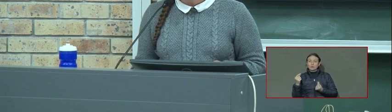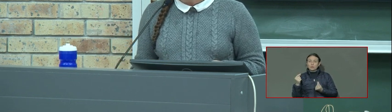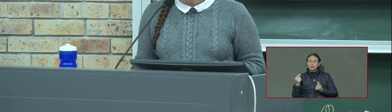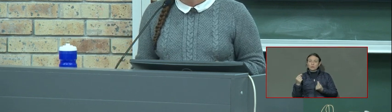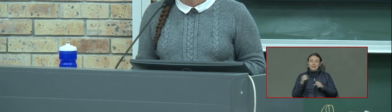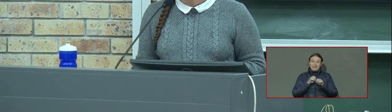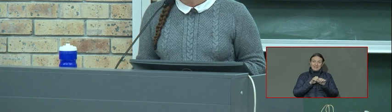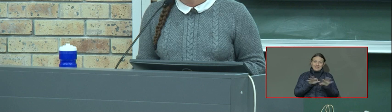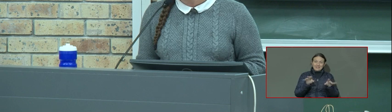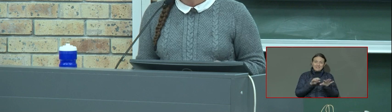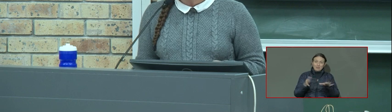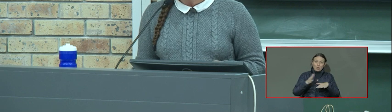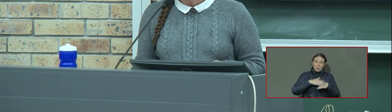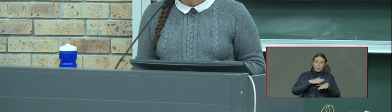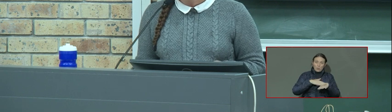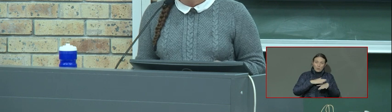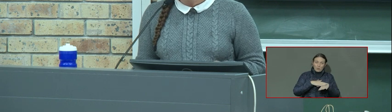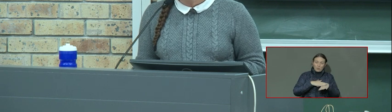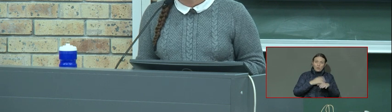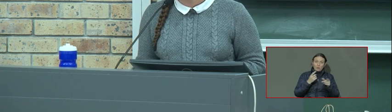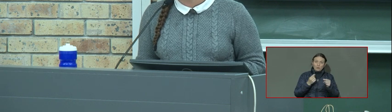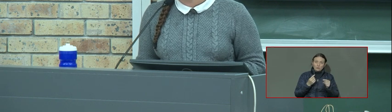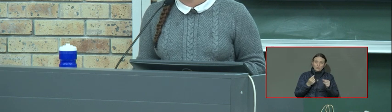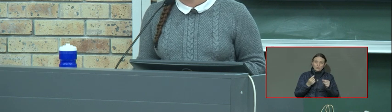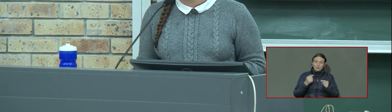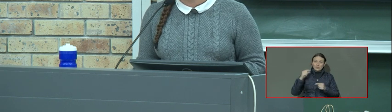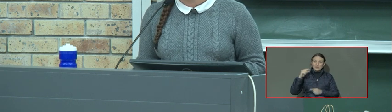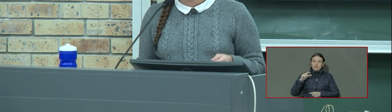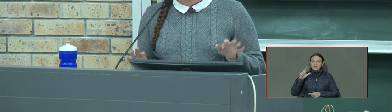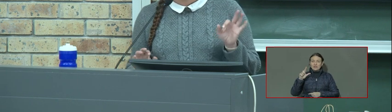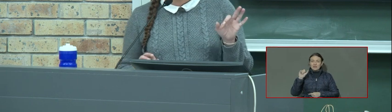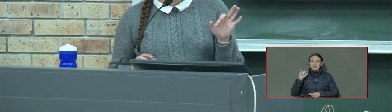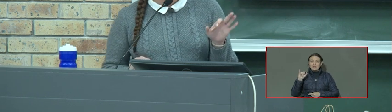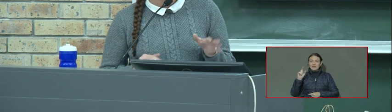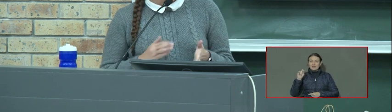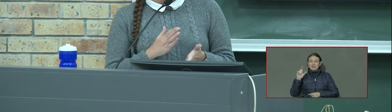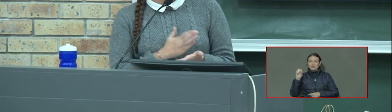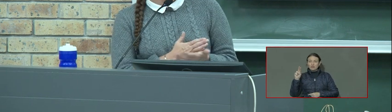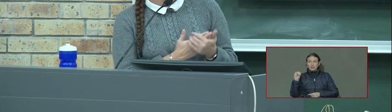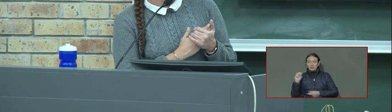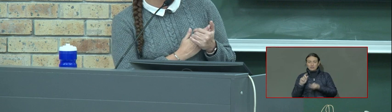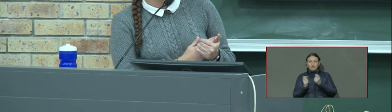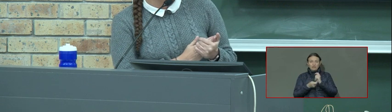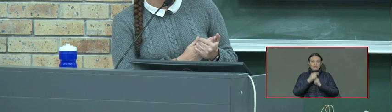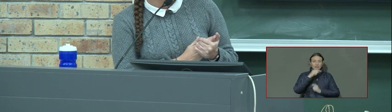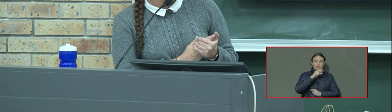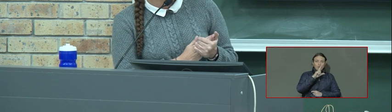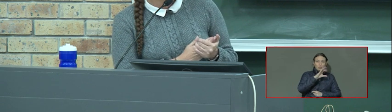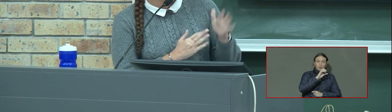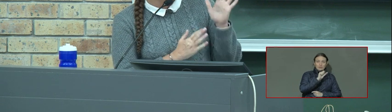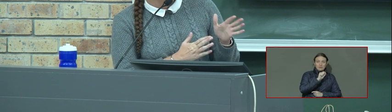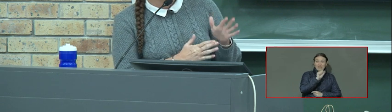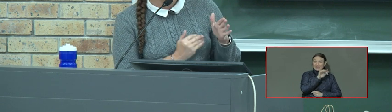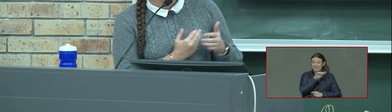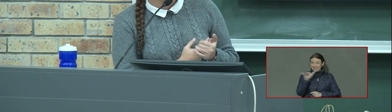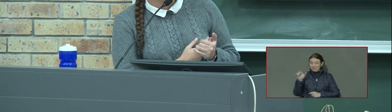glucose by converting glycogen into glucose. And those three words you must be able to spell, because